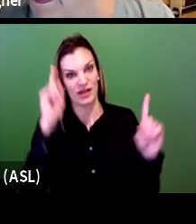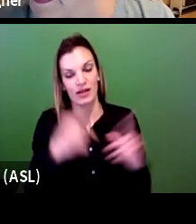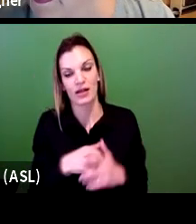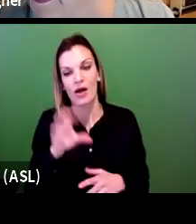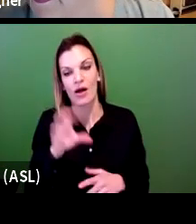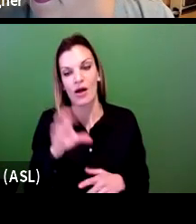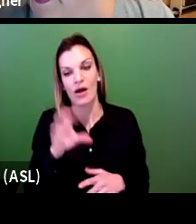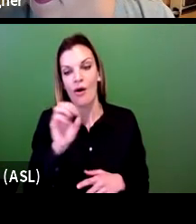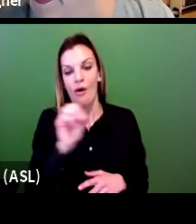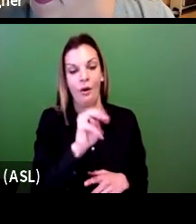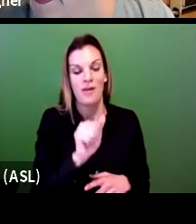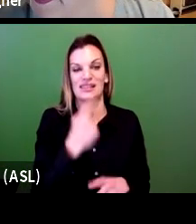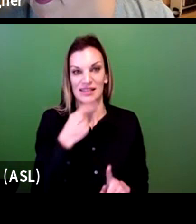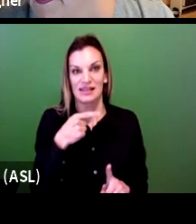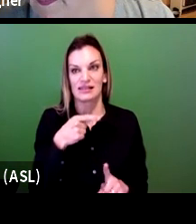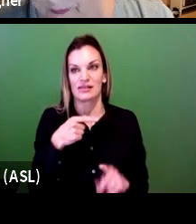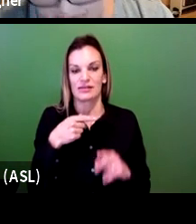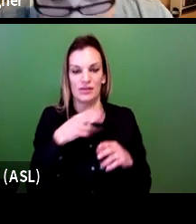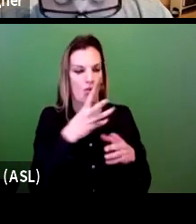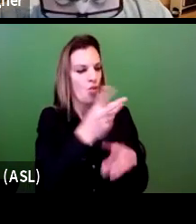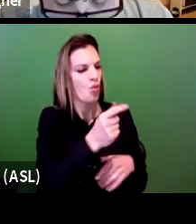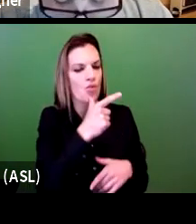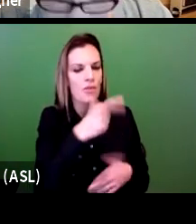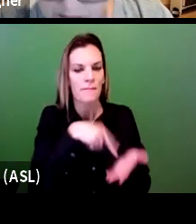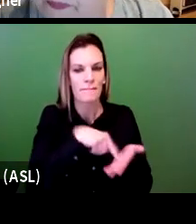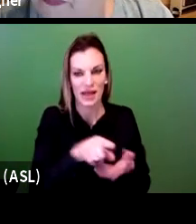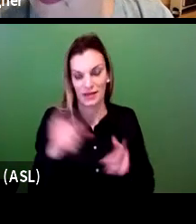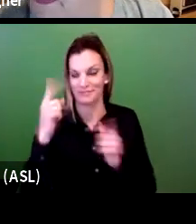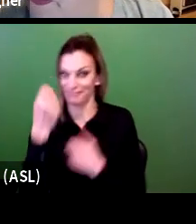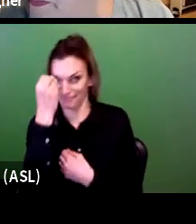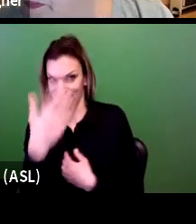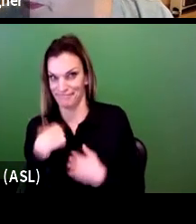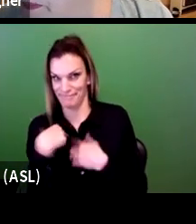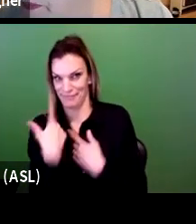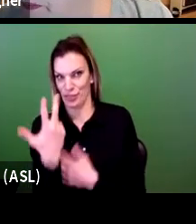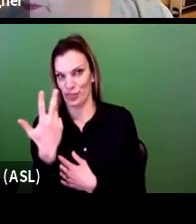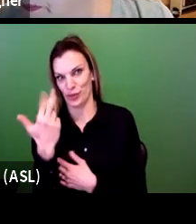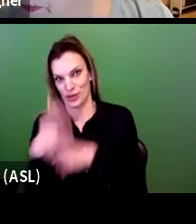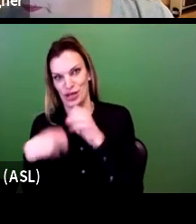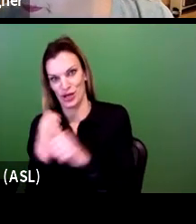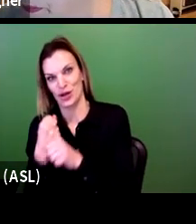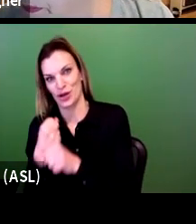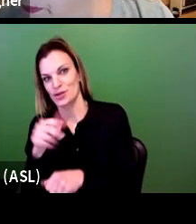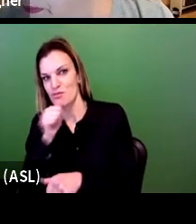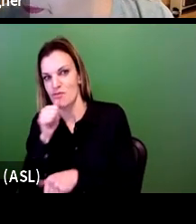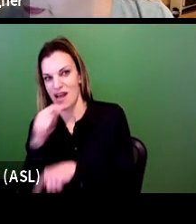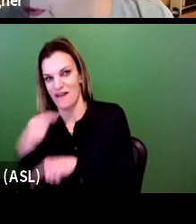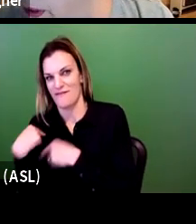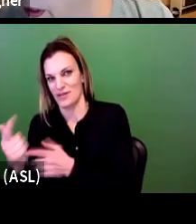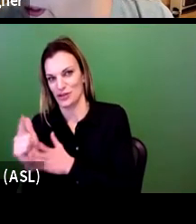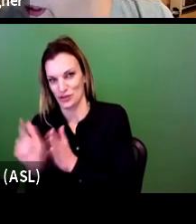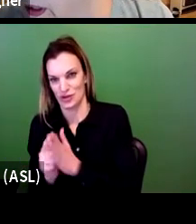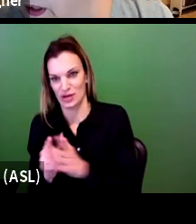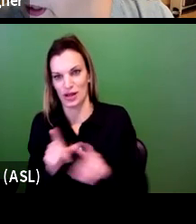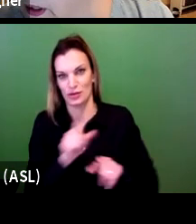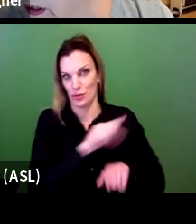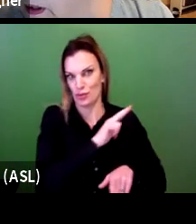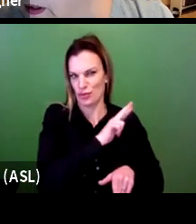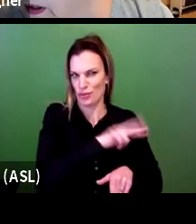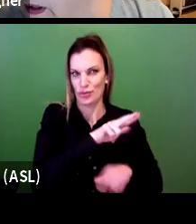your actual fees. But as a private practitioner, 13 years long before my 33-year tenure here, I always thought that my